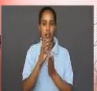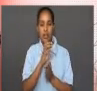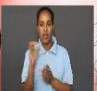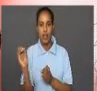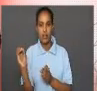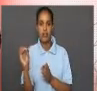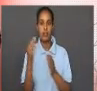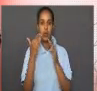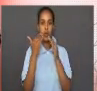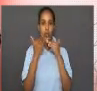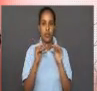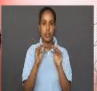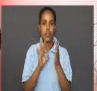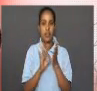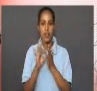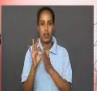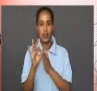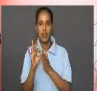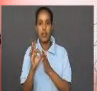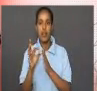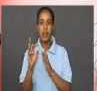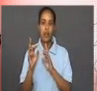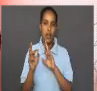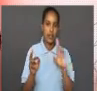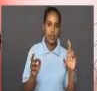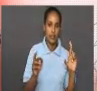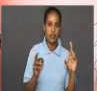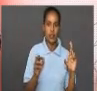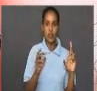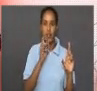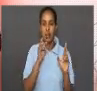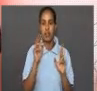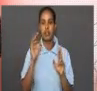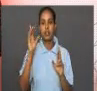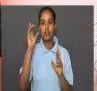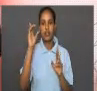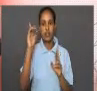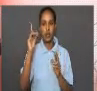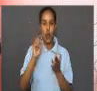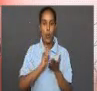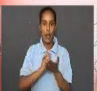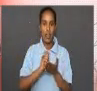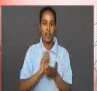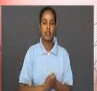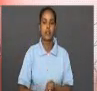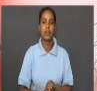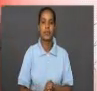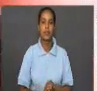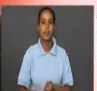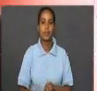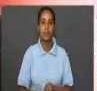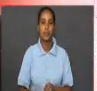and the concentration terms of reactants are written in the denominator.